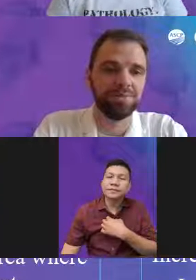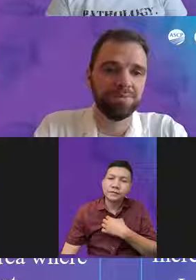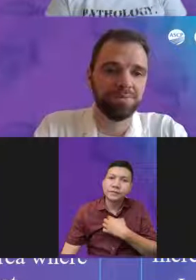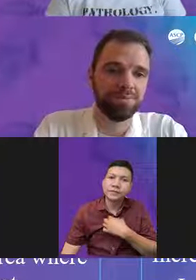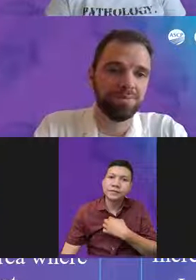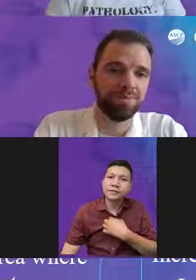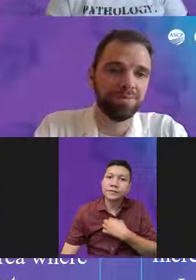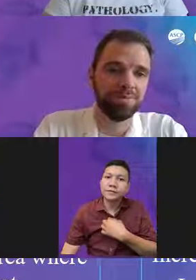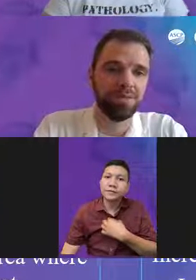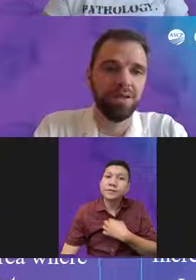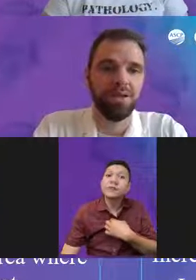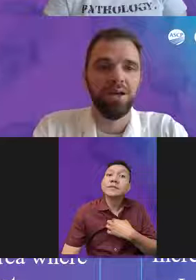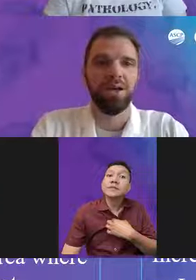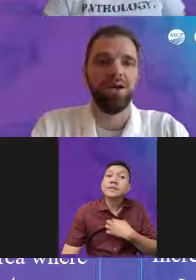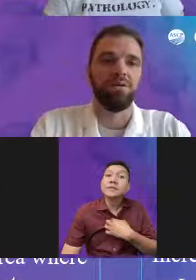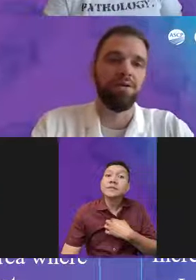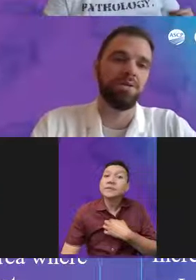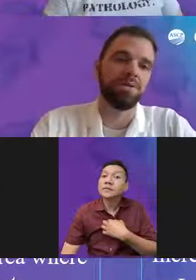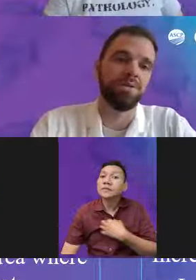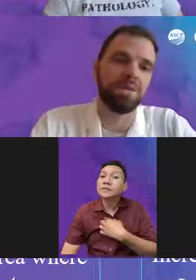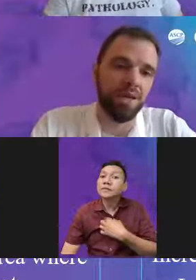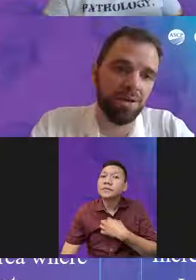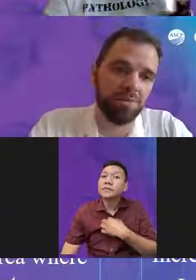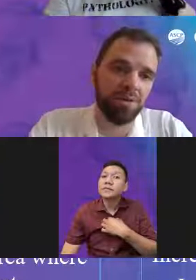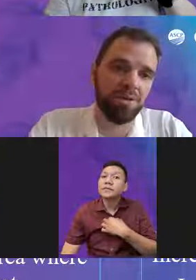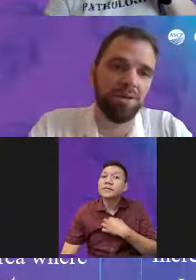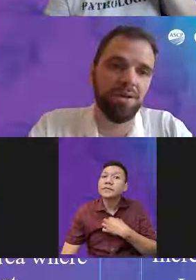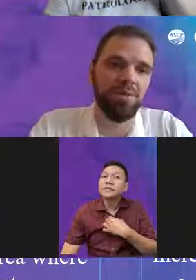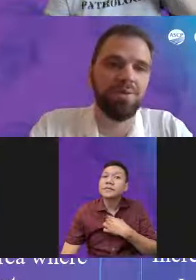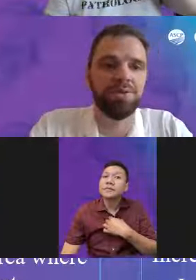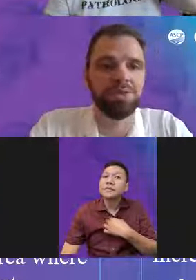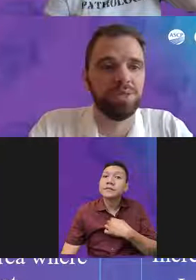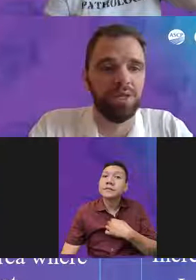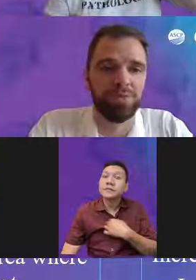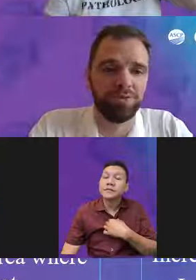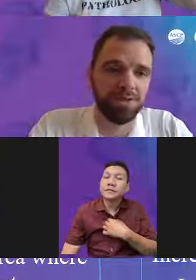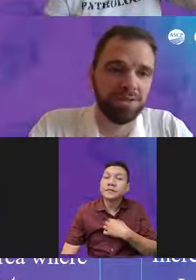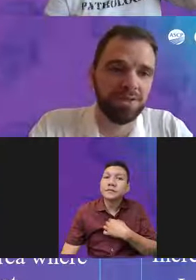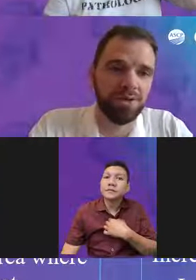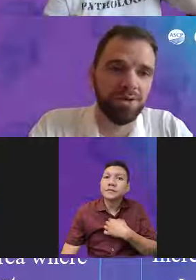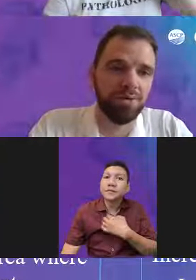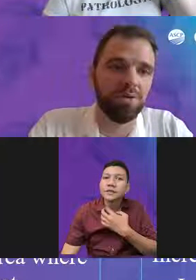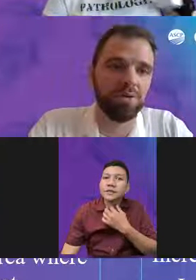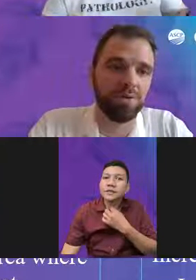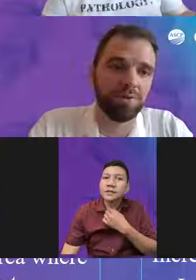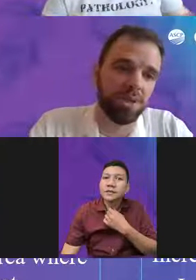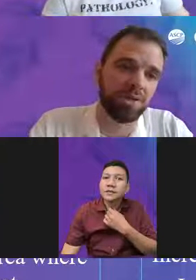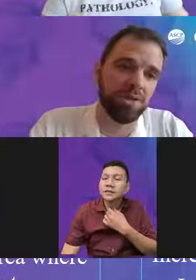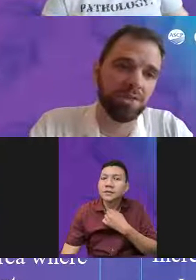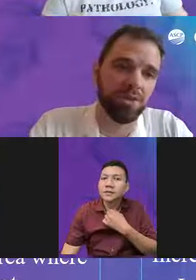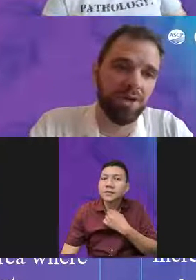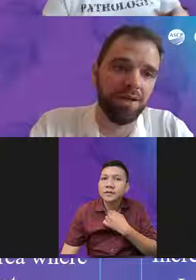have something to say about that, Aaron? Oh, I would just say, just with any profession, so we